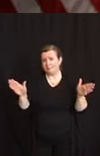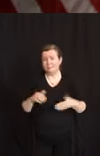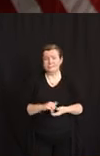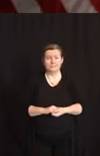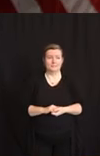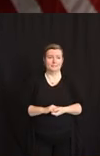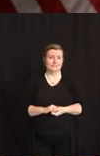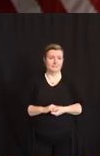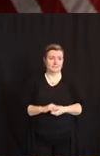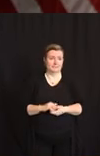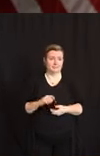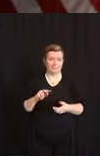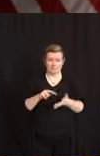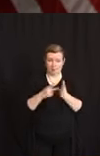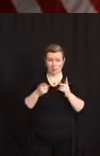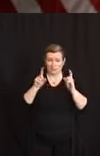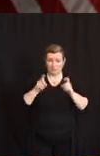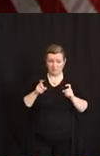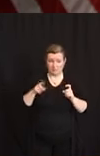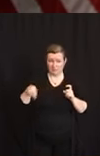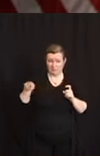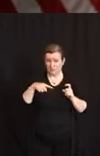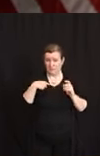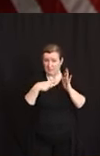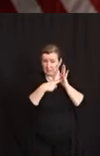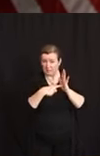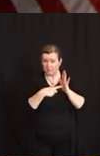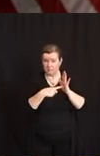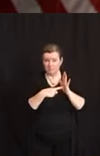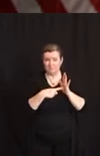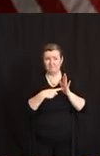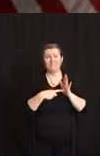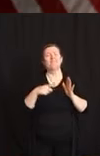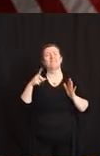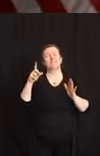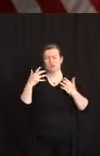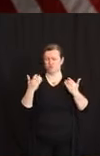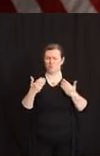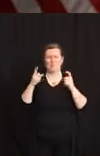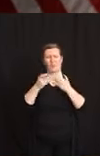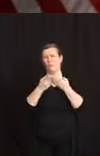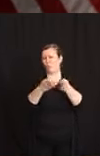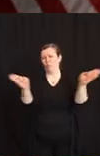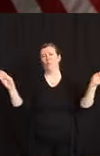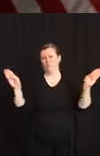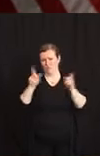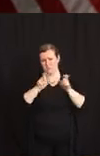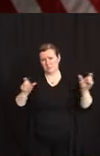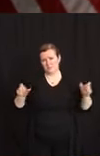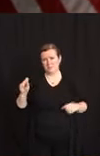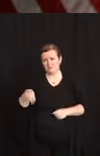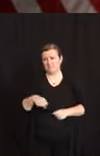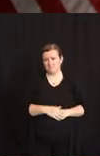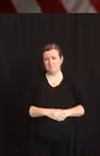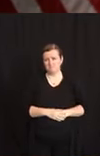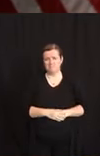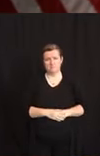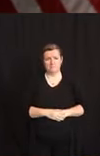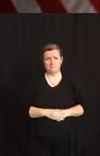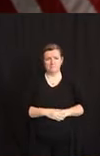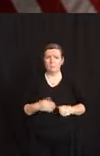You're going to have some statistically significant broader testing of the population. But Judy, how do you